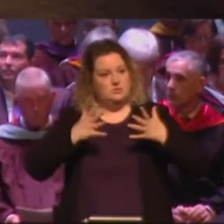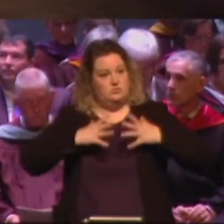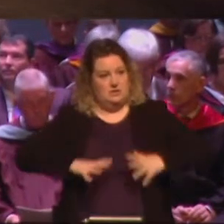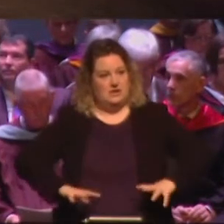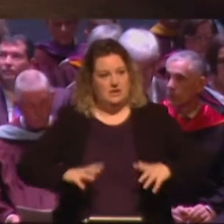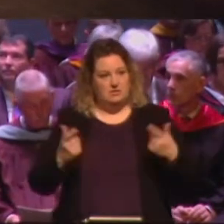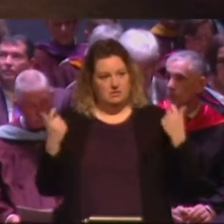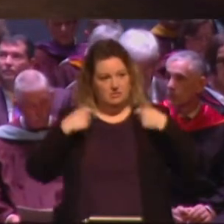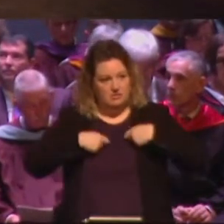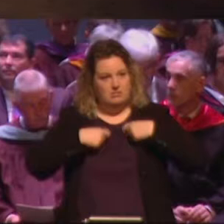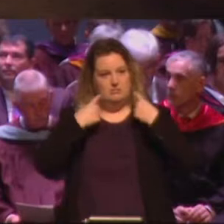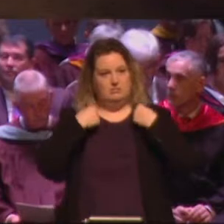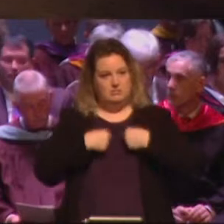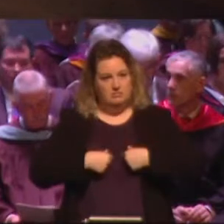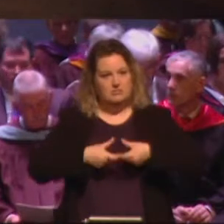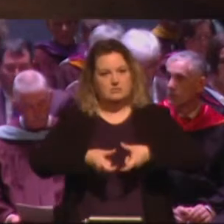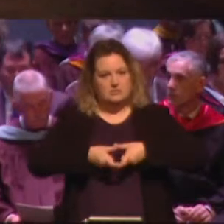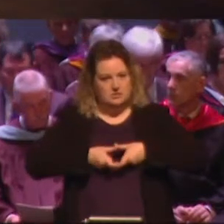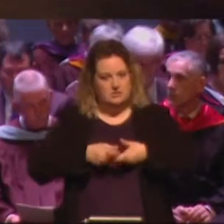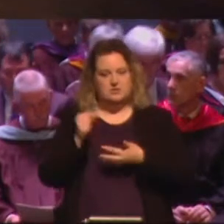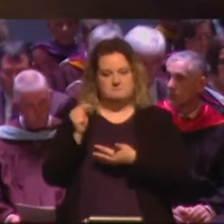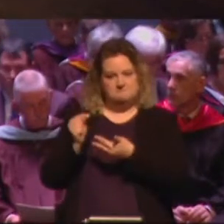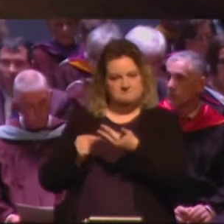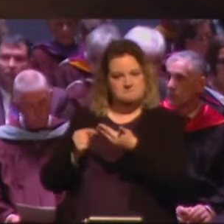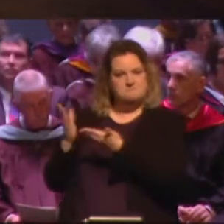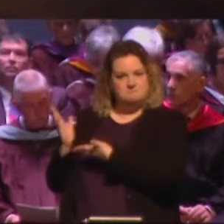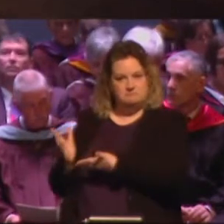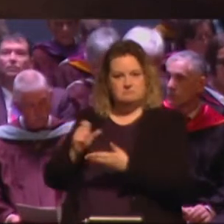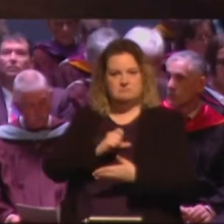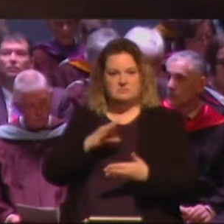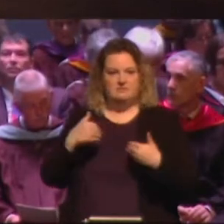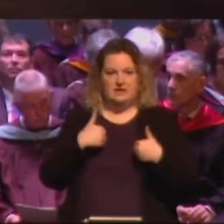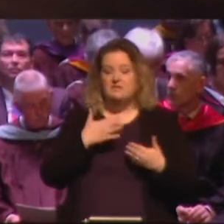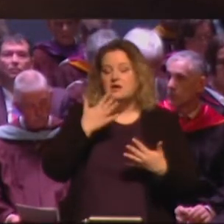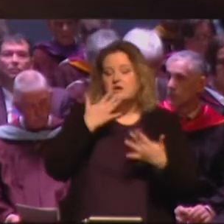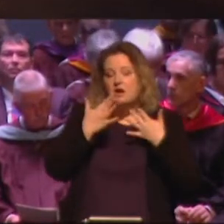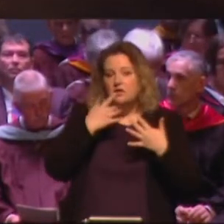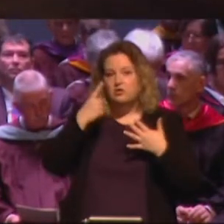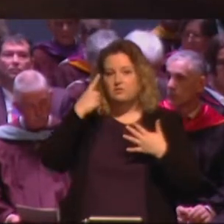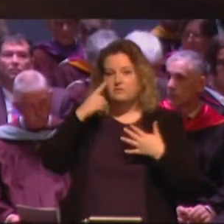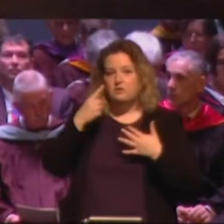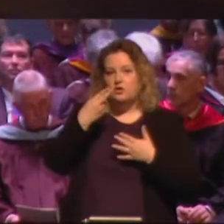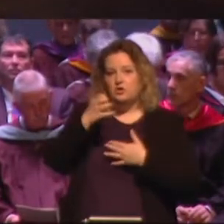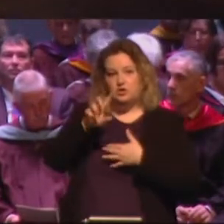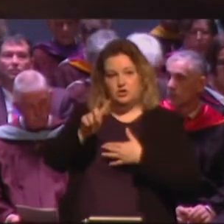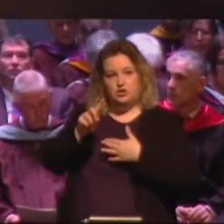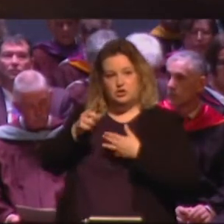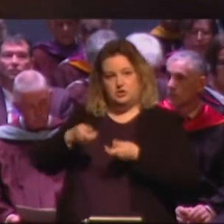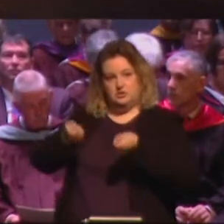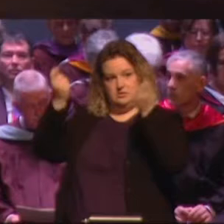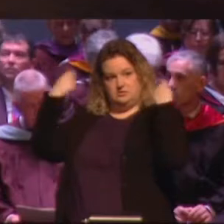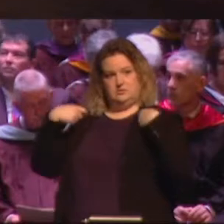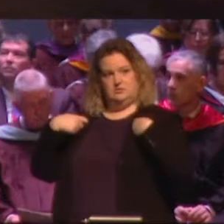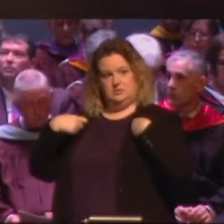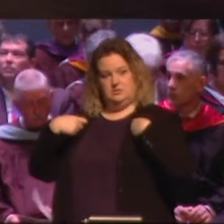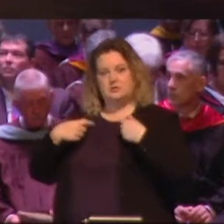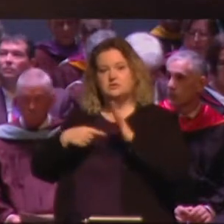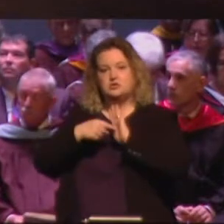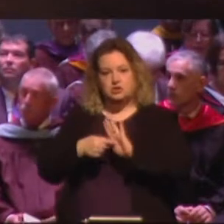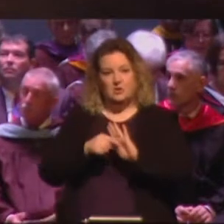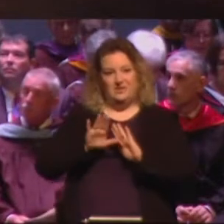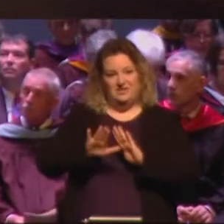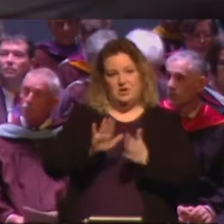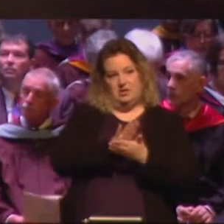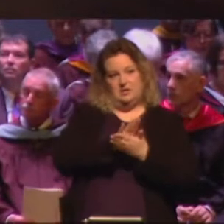is worn by most of the faculty and staff. The colors of the hoods that are worn designate both the academic